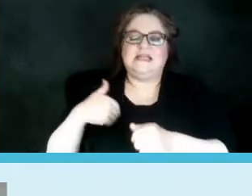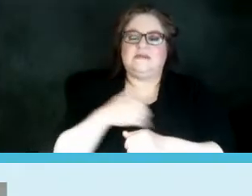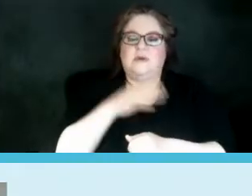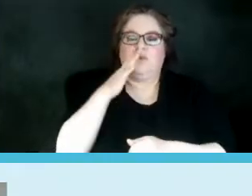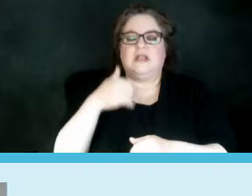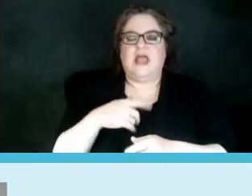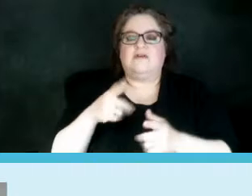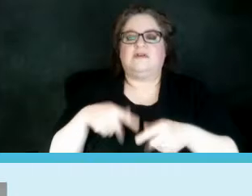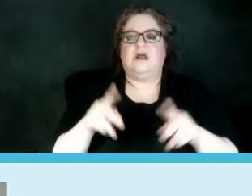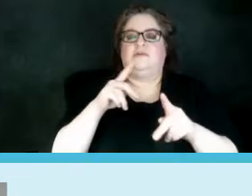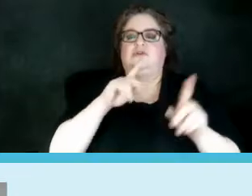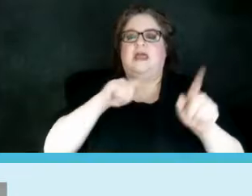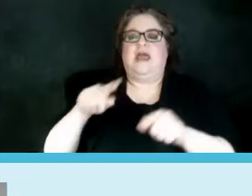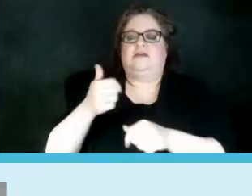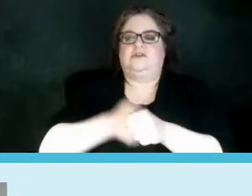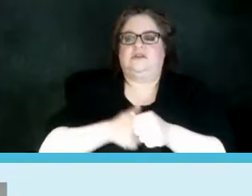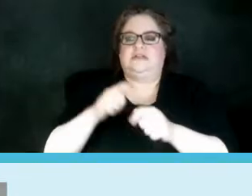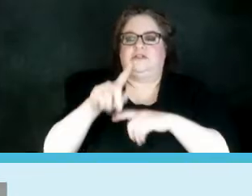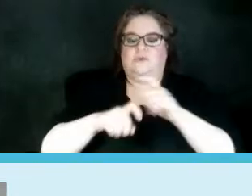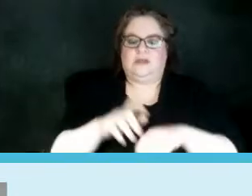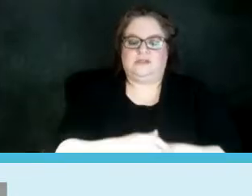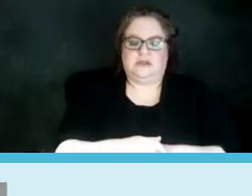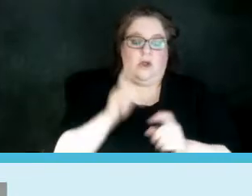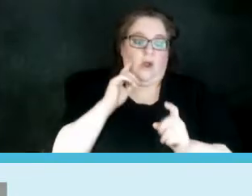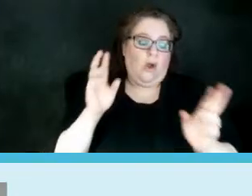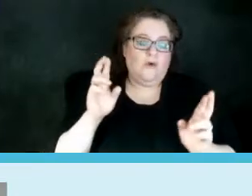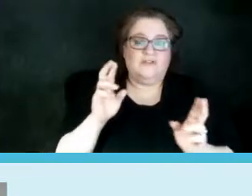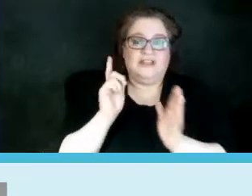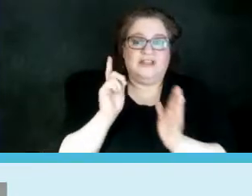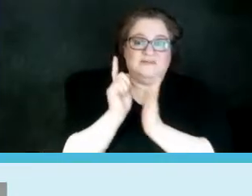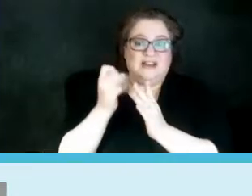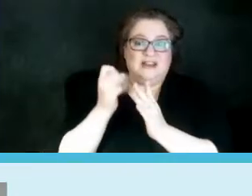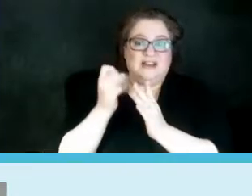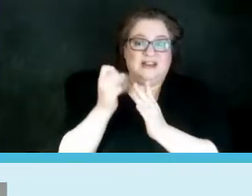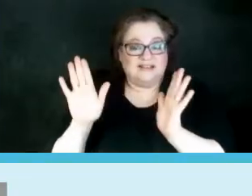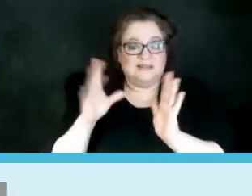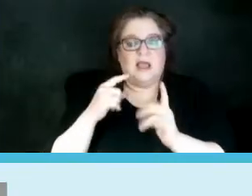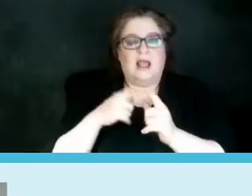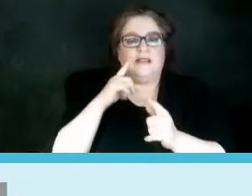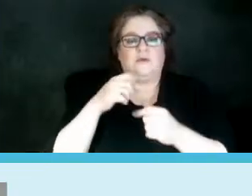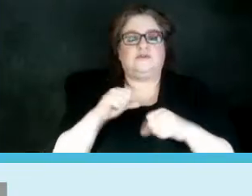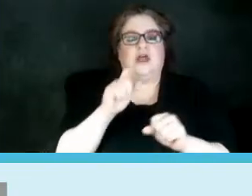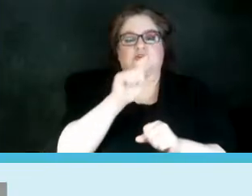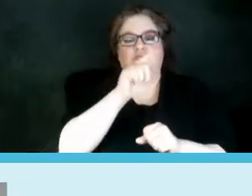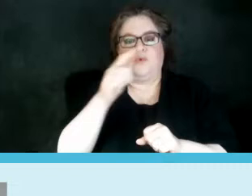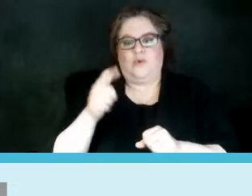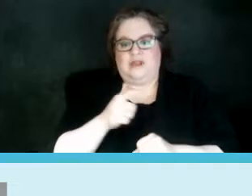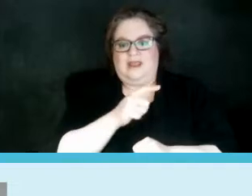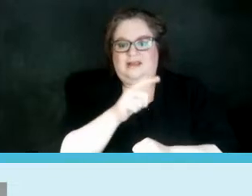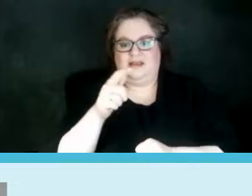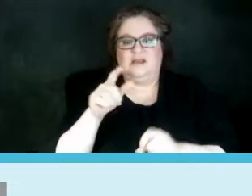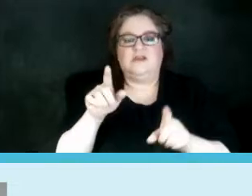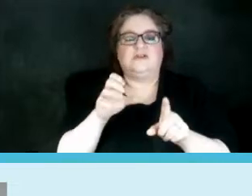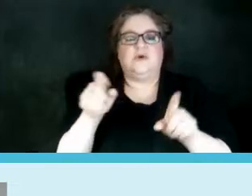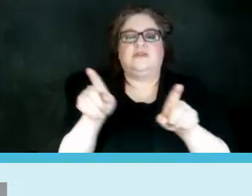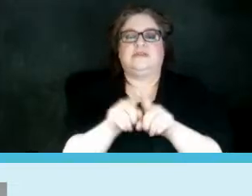opportunity to answer each question, hopefully in a minute or less, and then I'll try to rotate so that the same person is